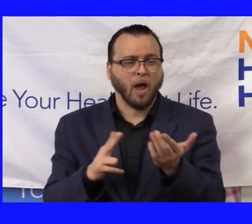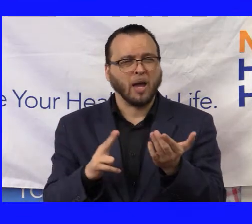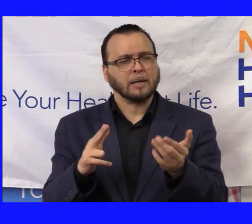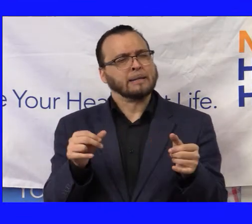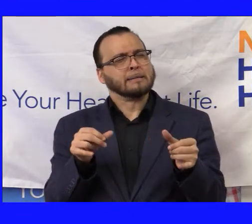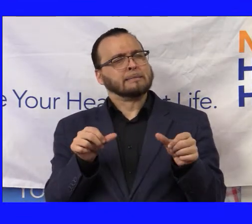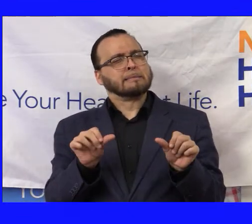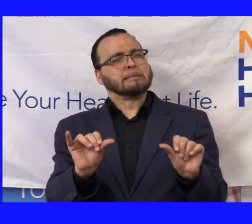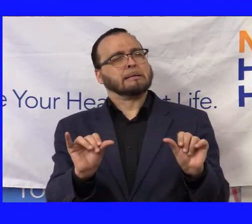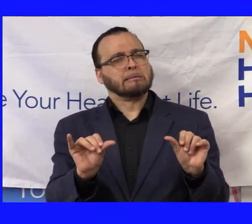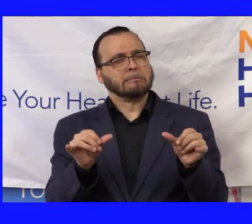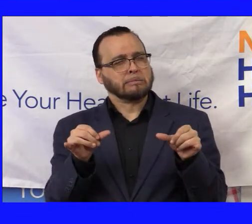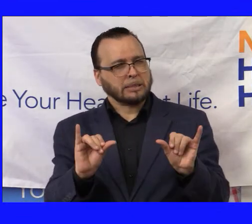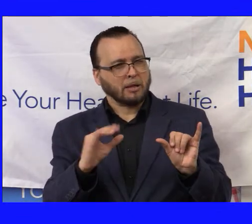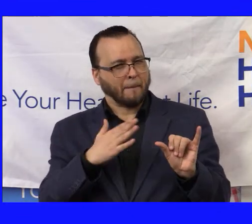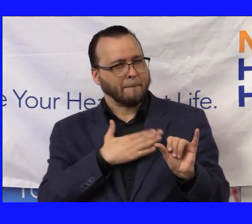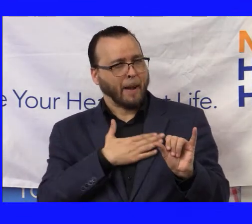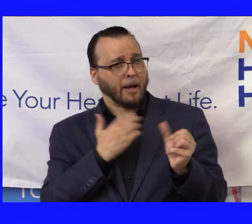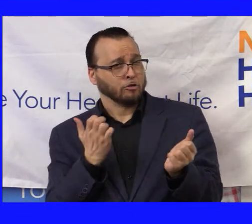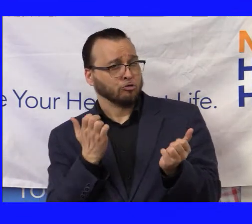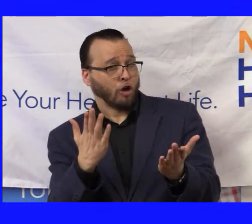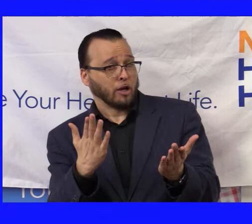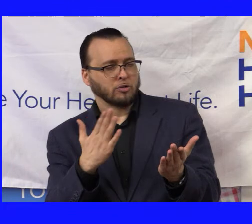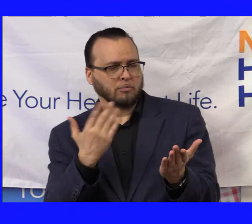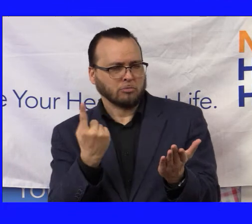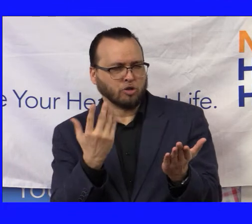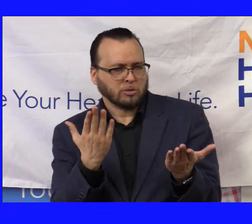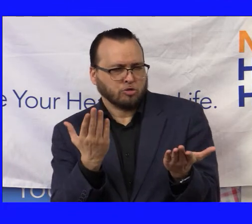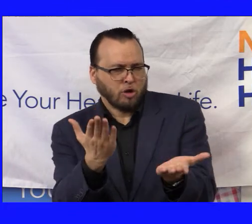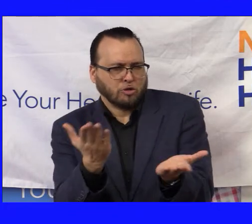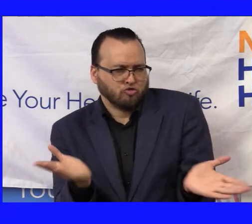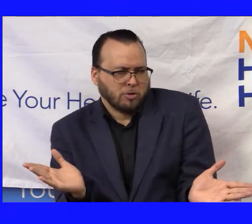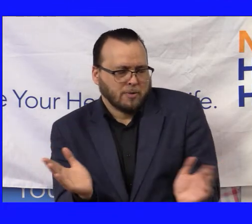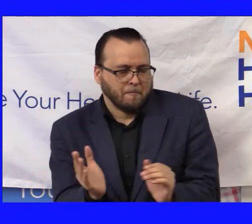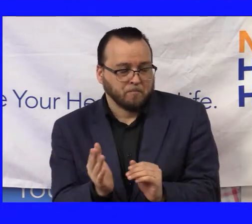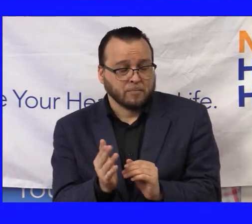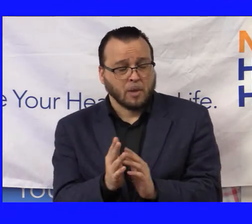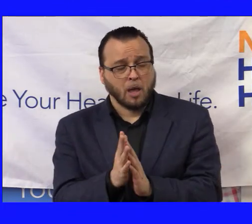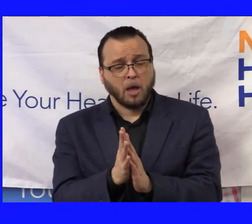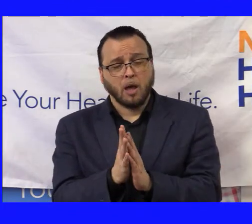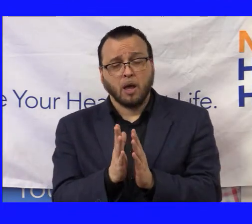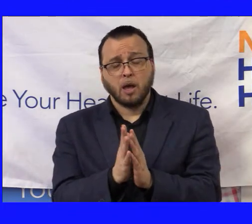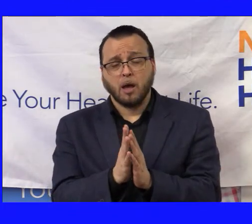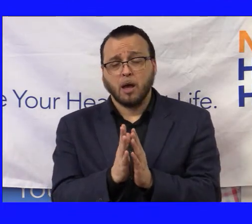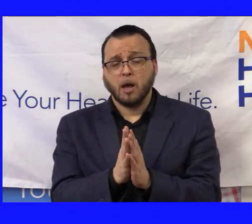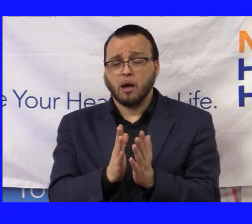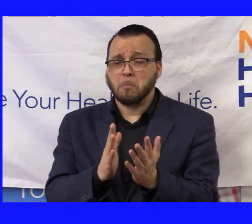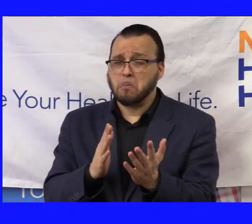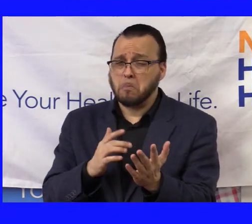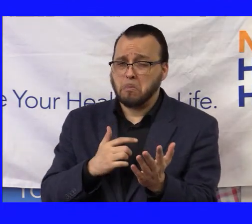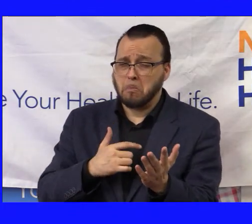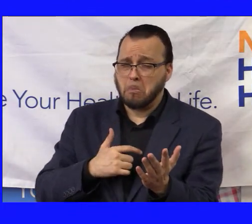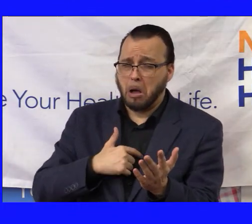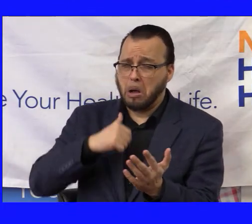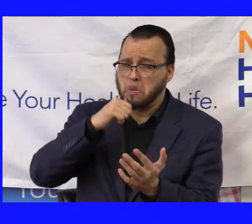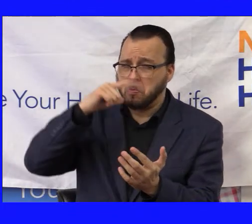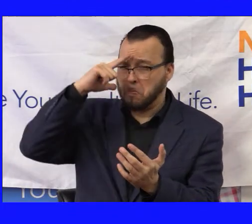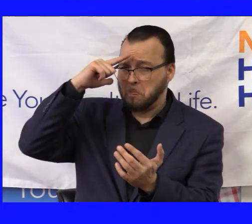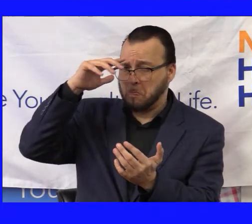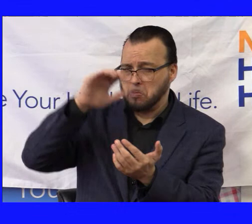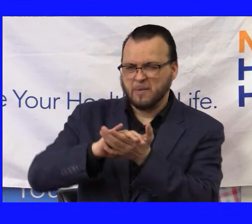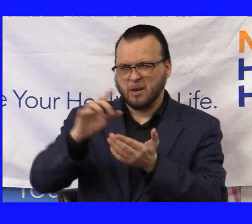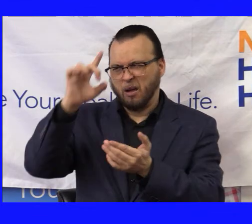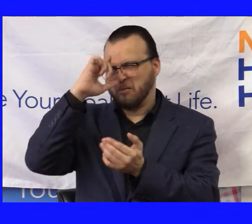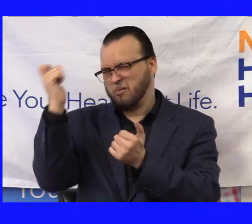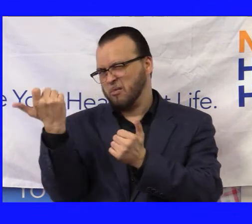will suggest, again, this is just a suggestion, that I do not believe, and I think a lot of people